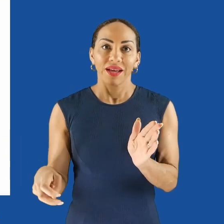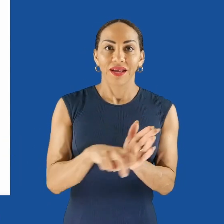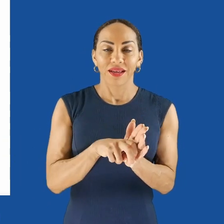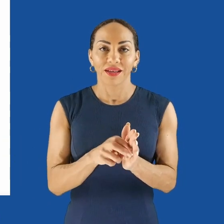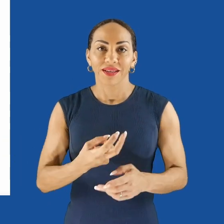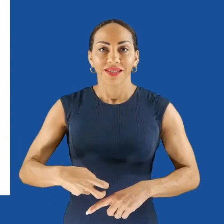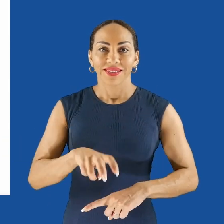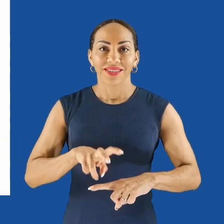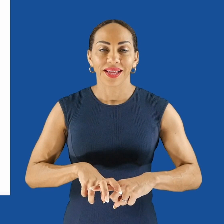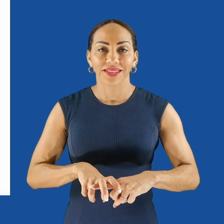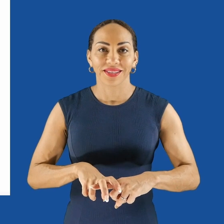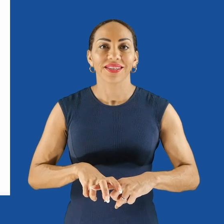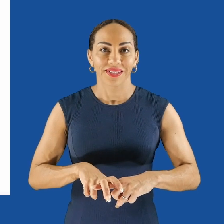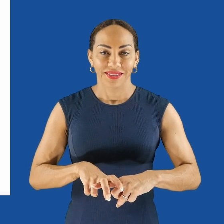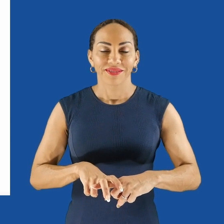sit down